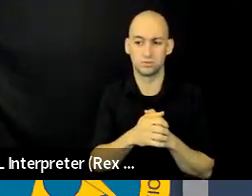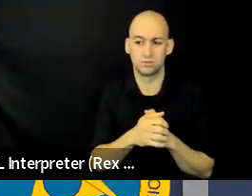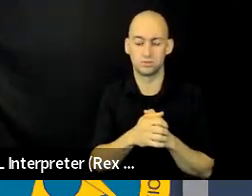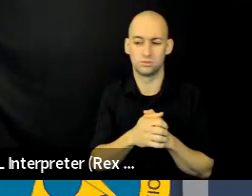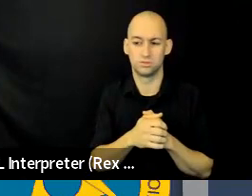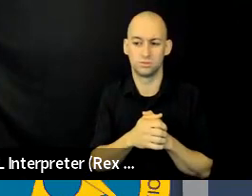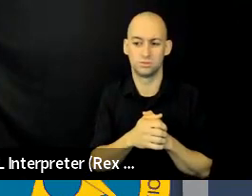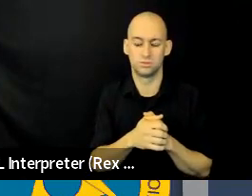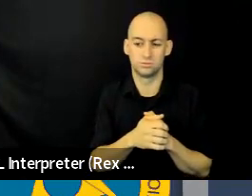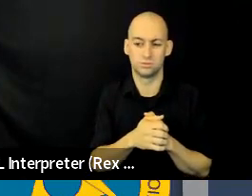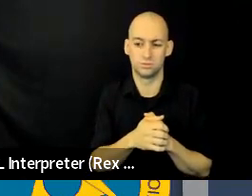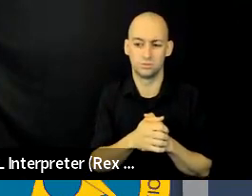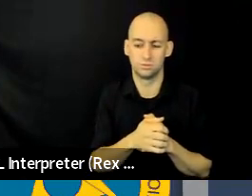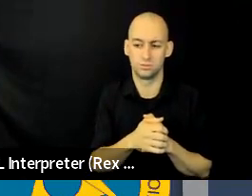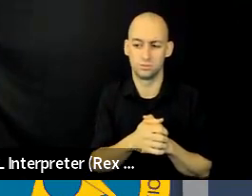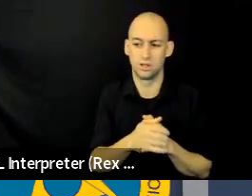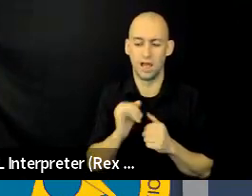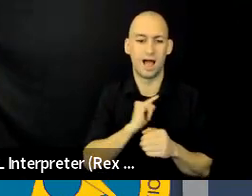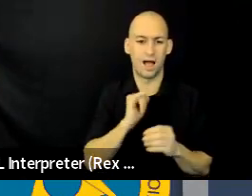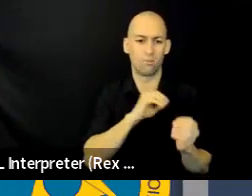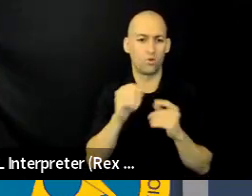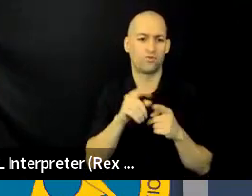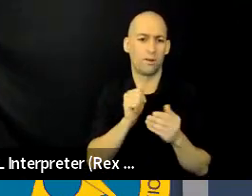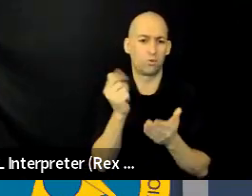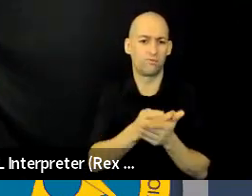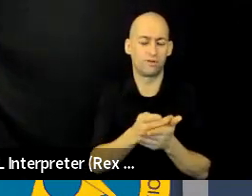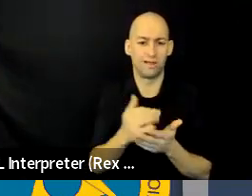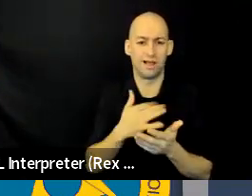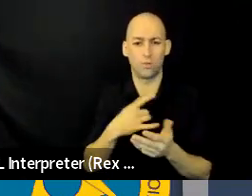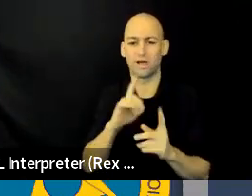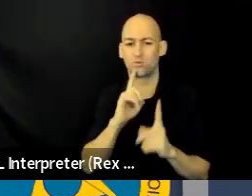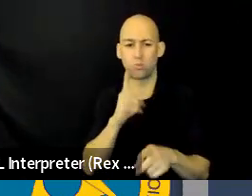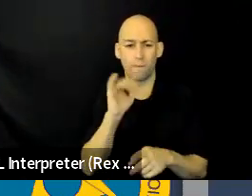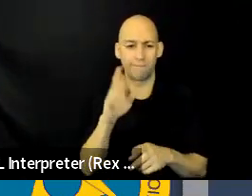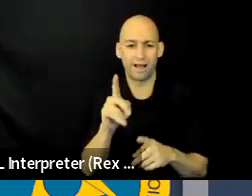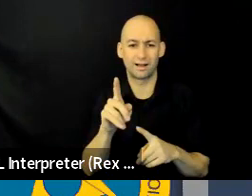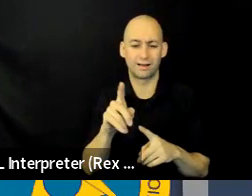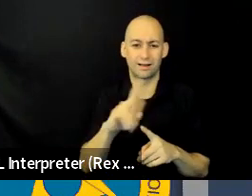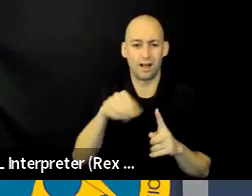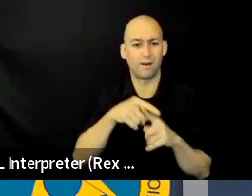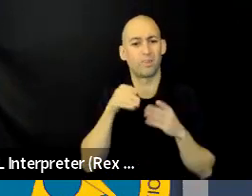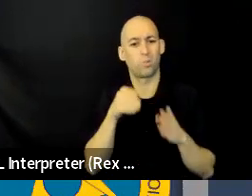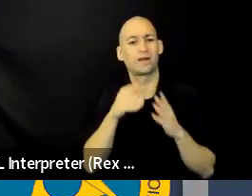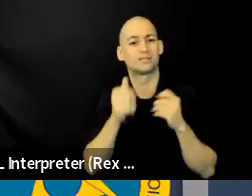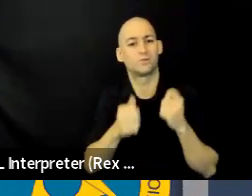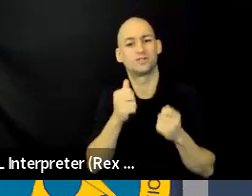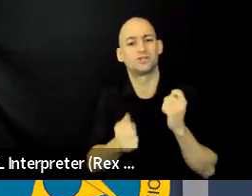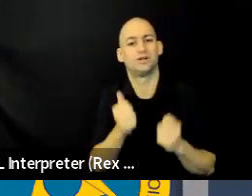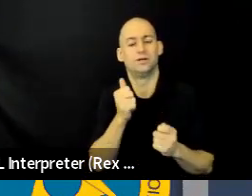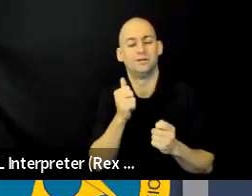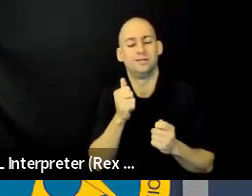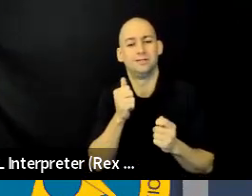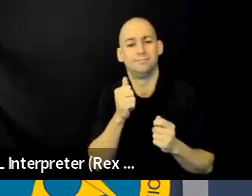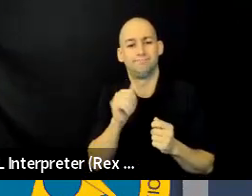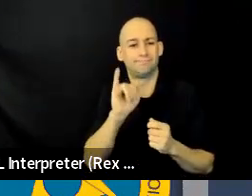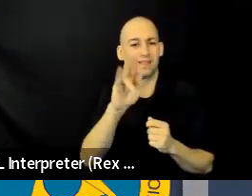Motion. You comment? Sorry. I'm going to move approval. I would like a report back, though, on the ways in which induced demand